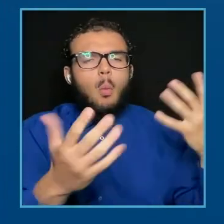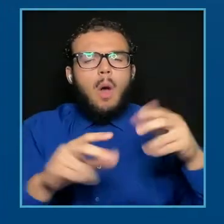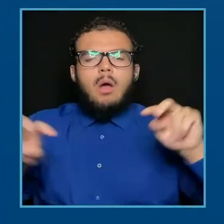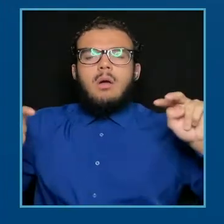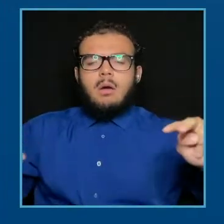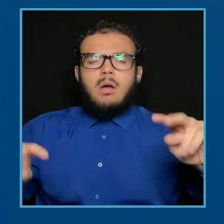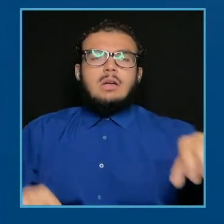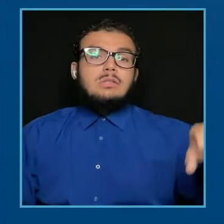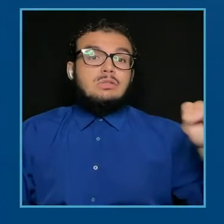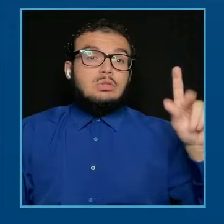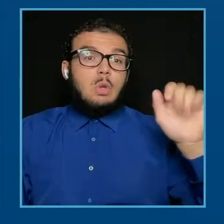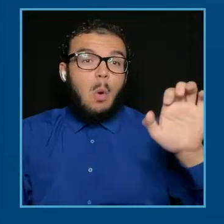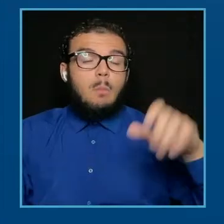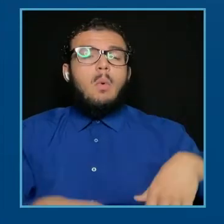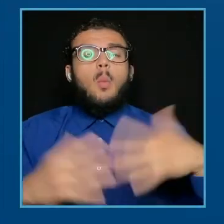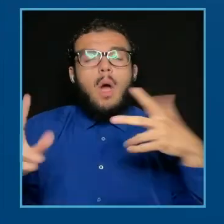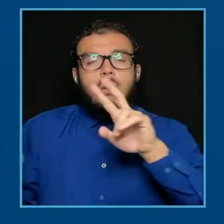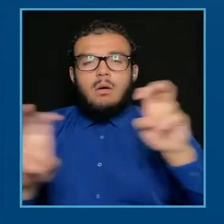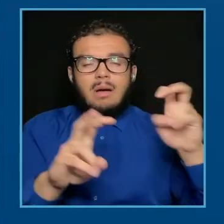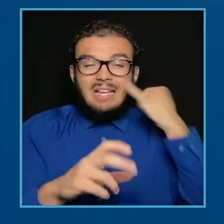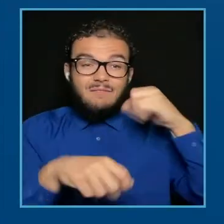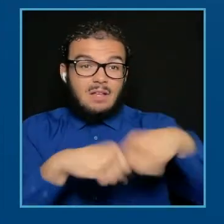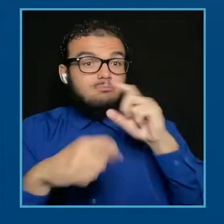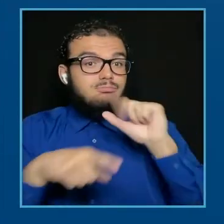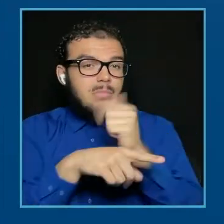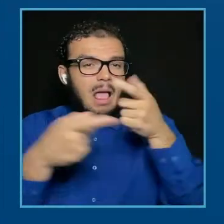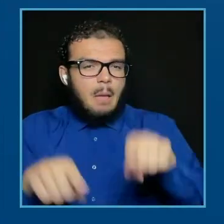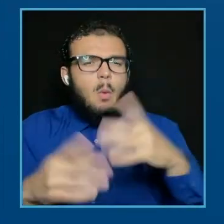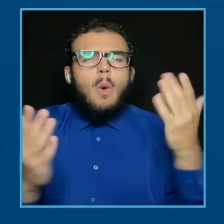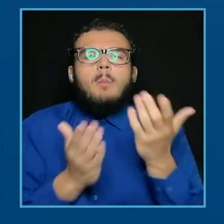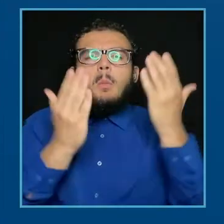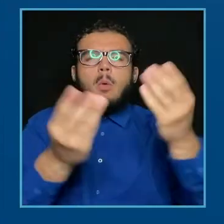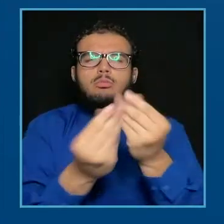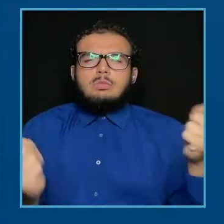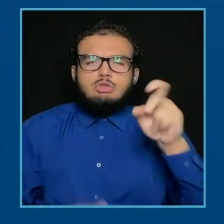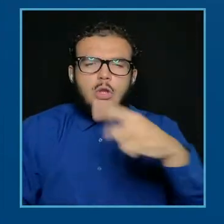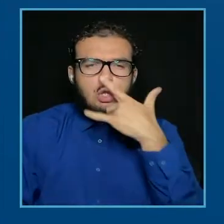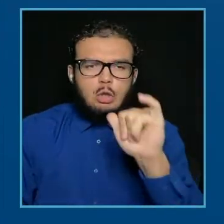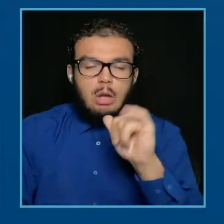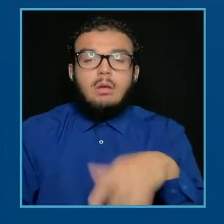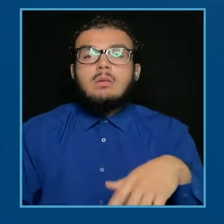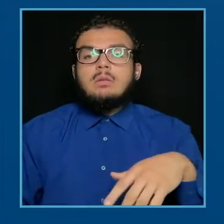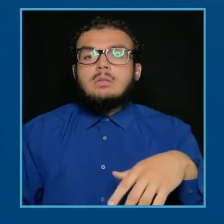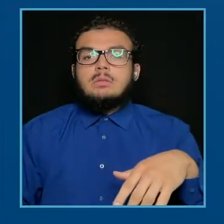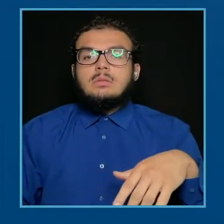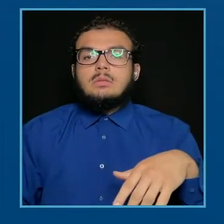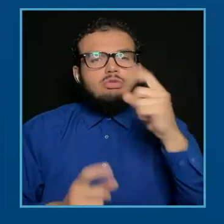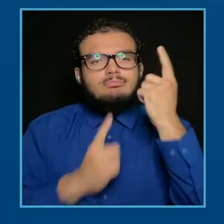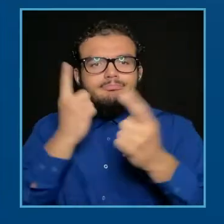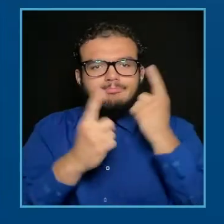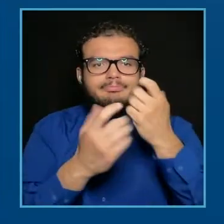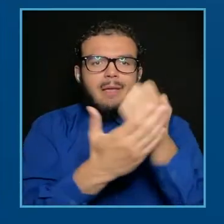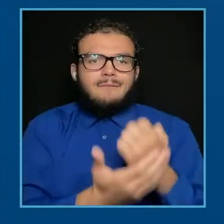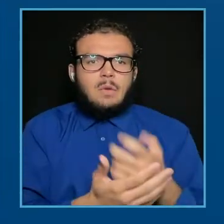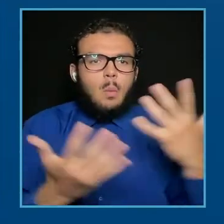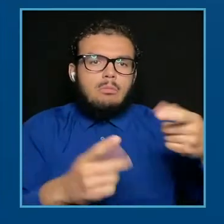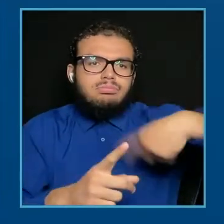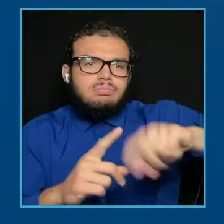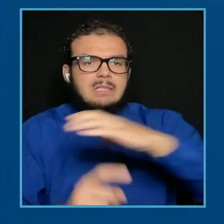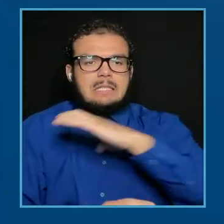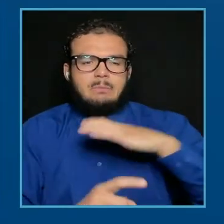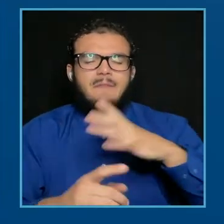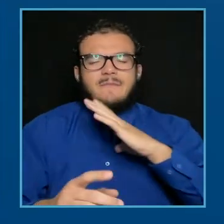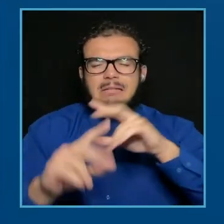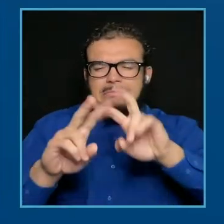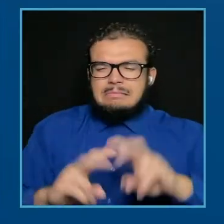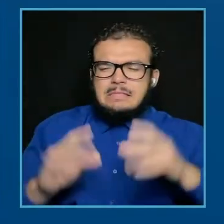facts at issue, whether violations occurred, and what proposed remedies should be. Ultimately, you must weigh the evidence and arguments as a committee and come to a determination on